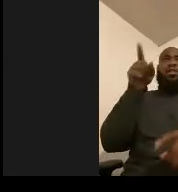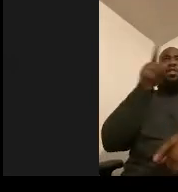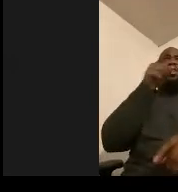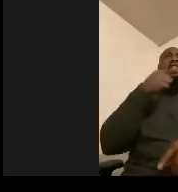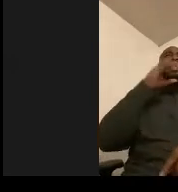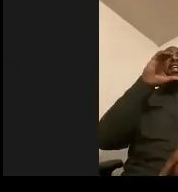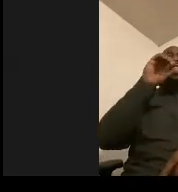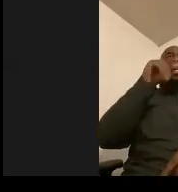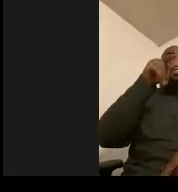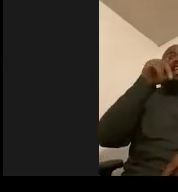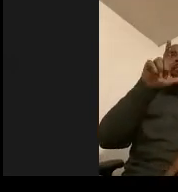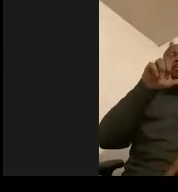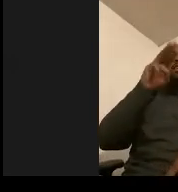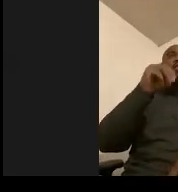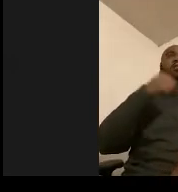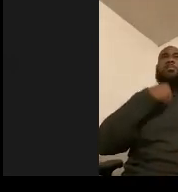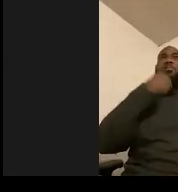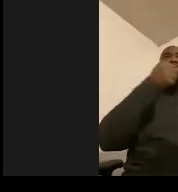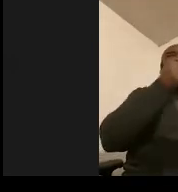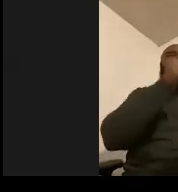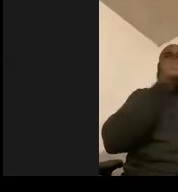he's against. Next slide, please.